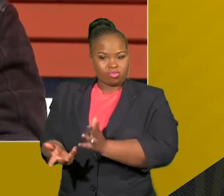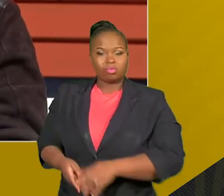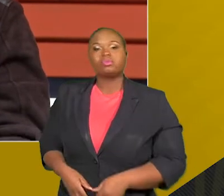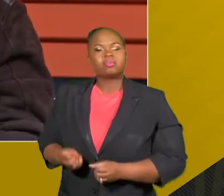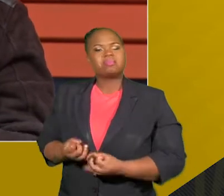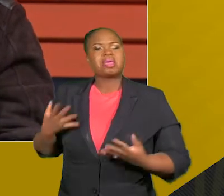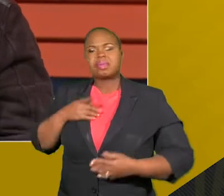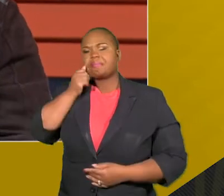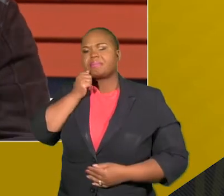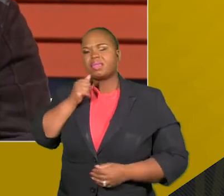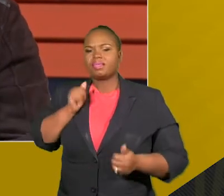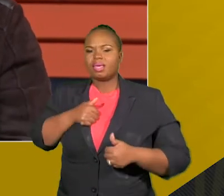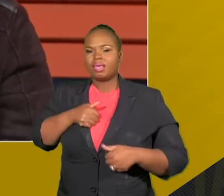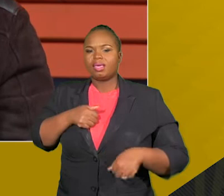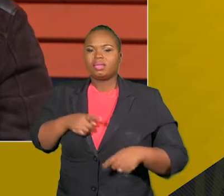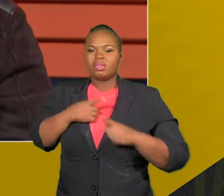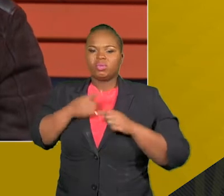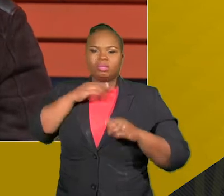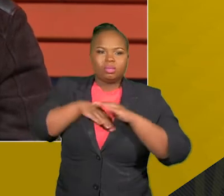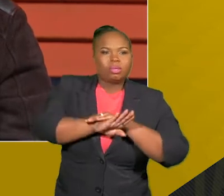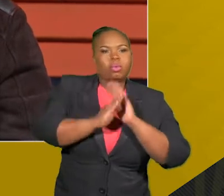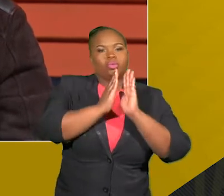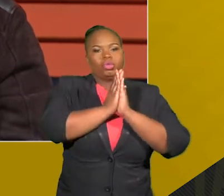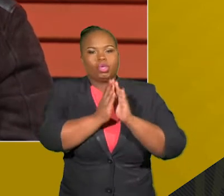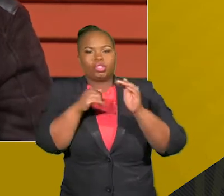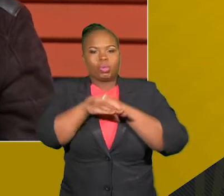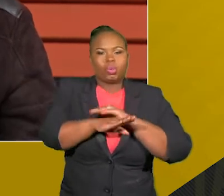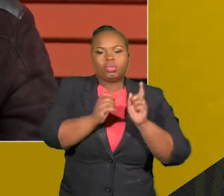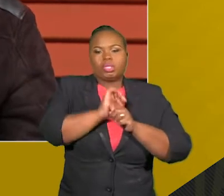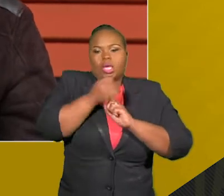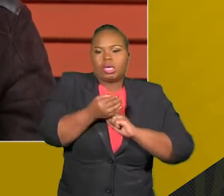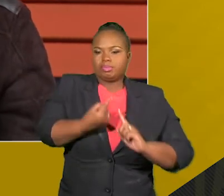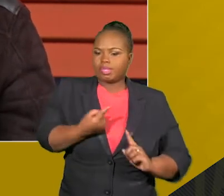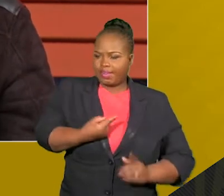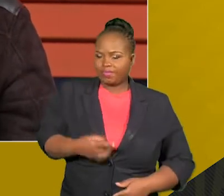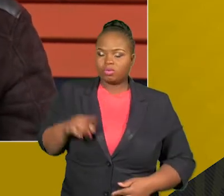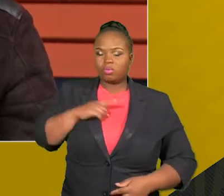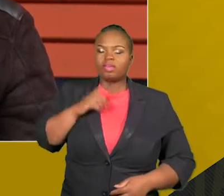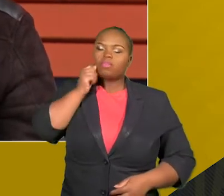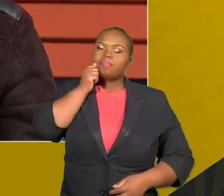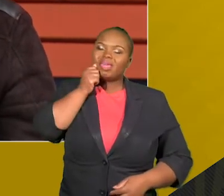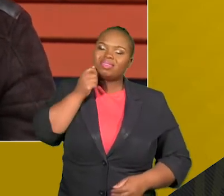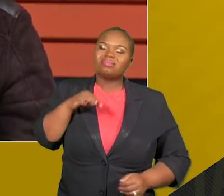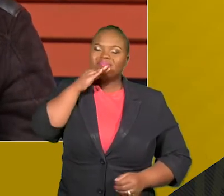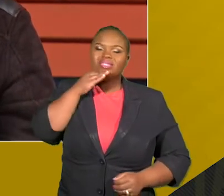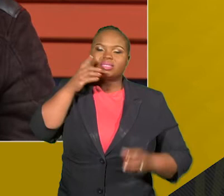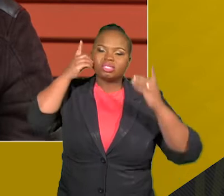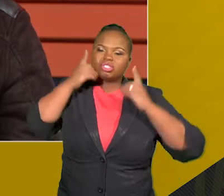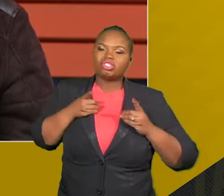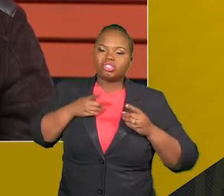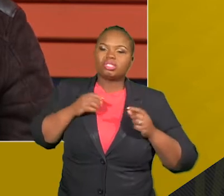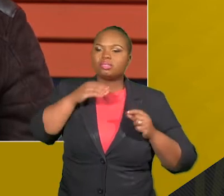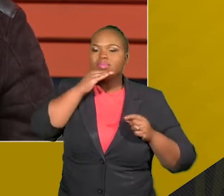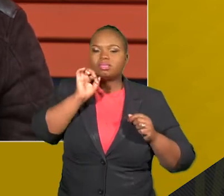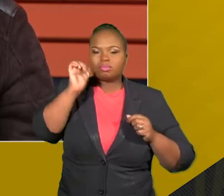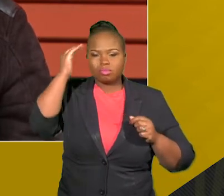Amadoda amaningi abaleka bese azifihla phezu komuntu, azifihla esontweni, azifihla ngani. Ubudoda ingqondo lama-decision owathathayo. So ubona ukuthi